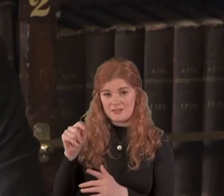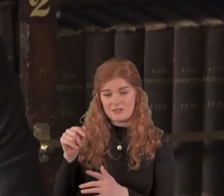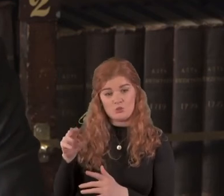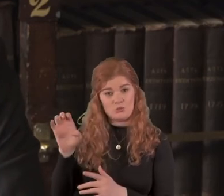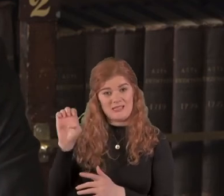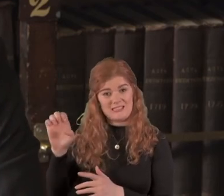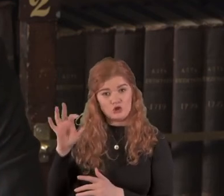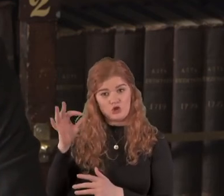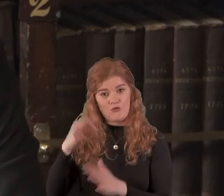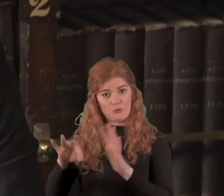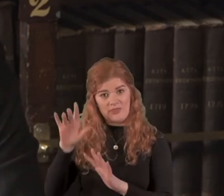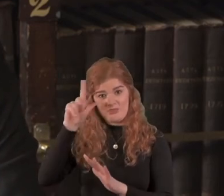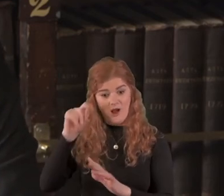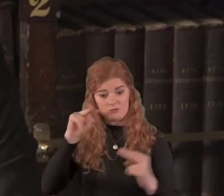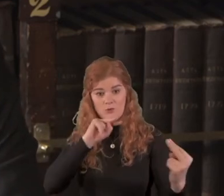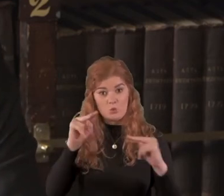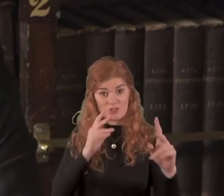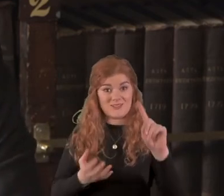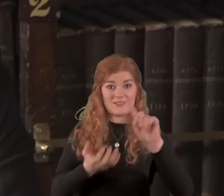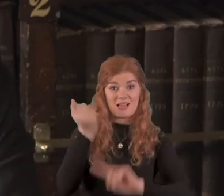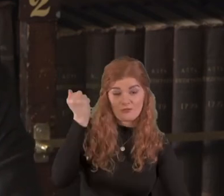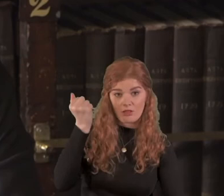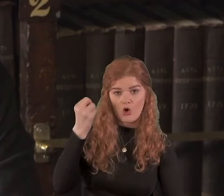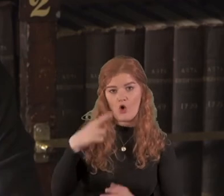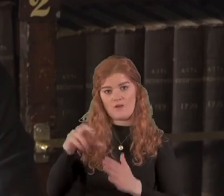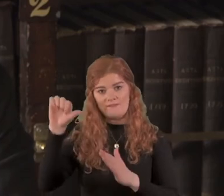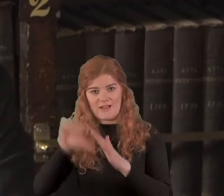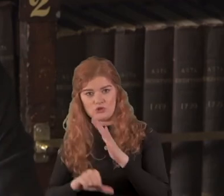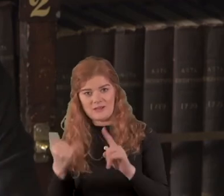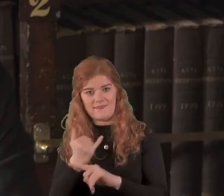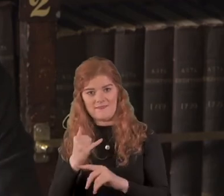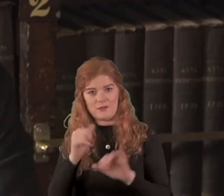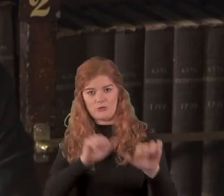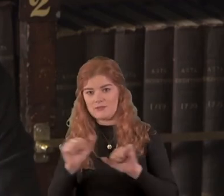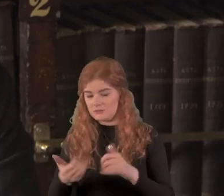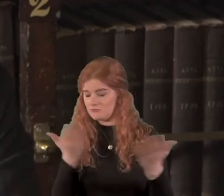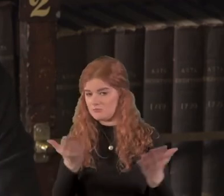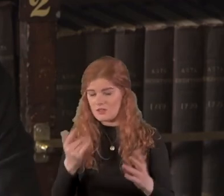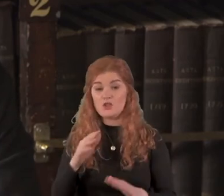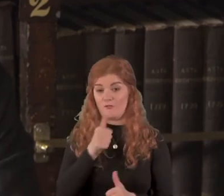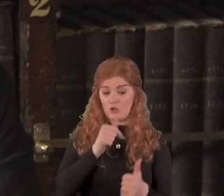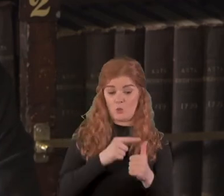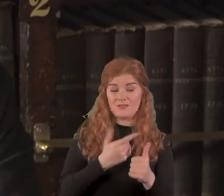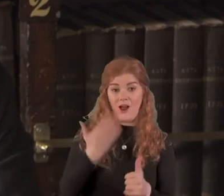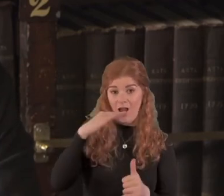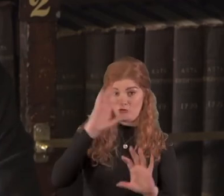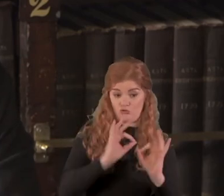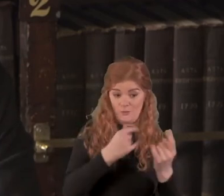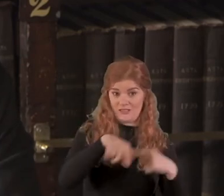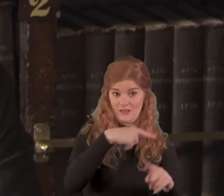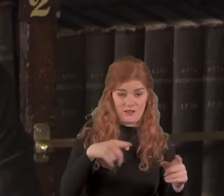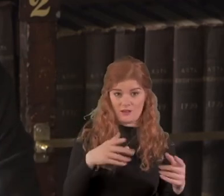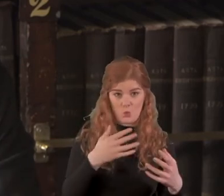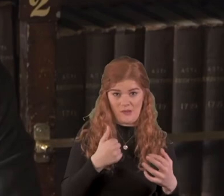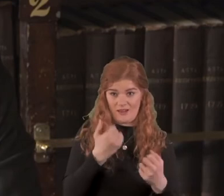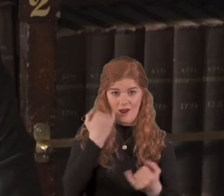them, negotiating the treaty settlement? So the first one there, I suppose, is, did the Irish delegation, do we have any